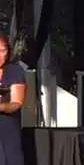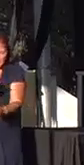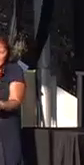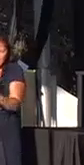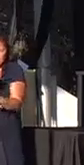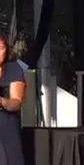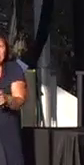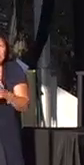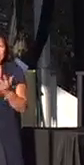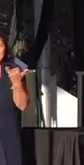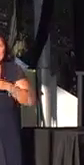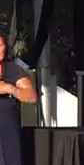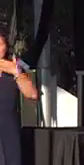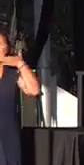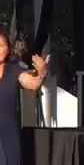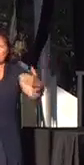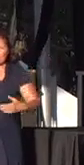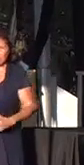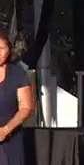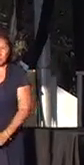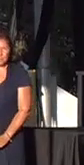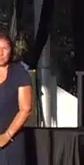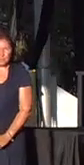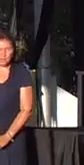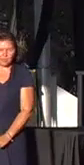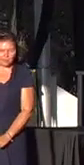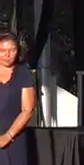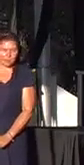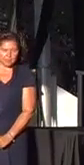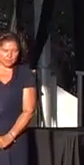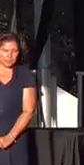starting today. Thank you.